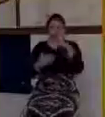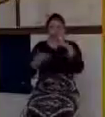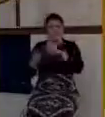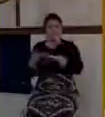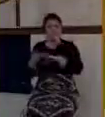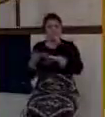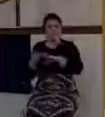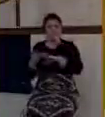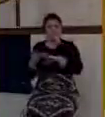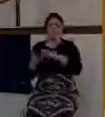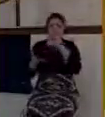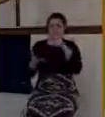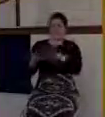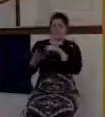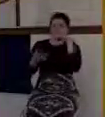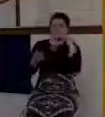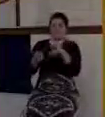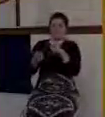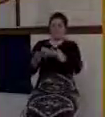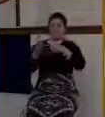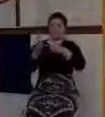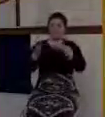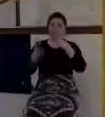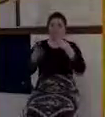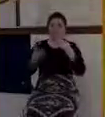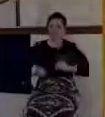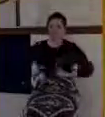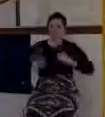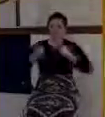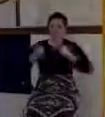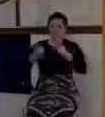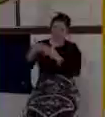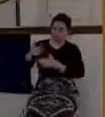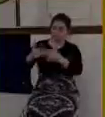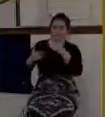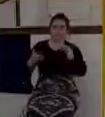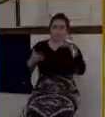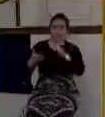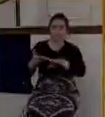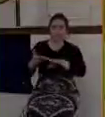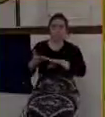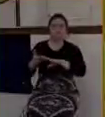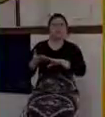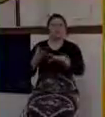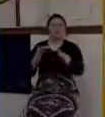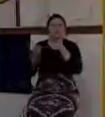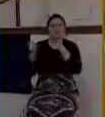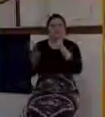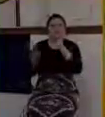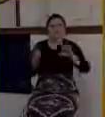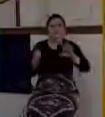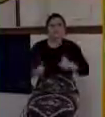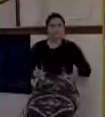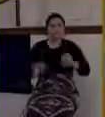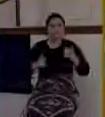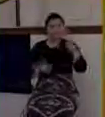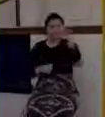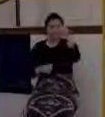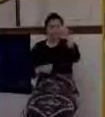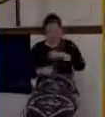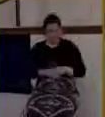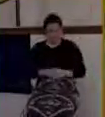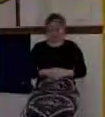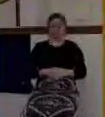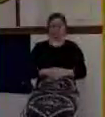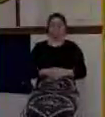bad living. Because what you believe will determine how you behave. Paul was constantly warning Timothy to be on